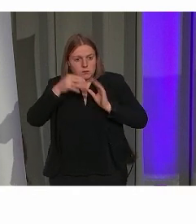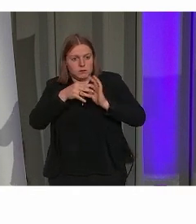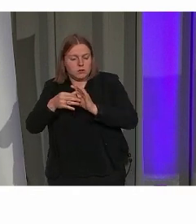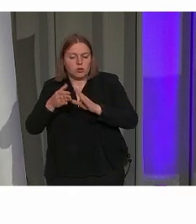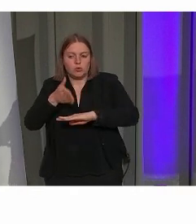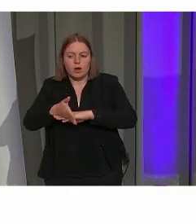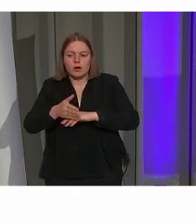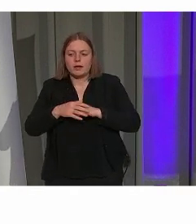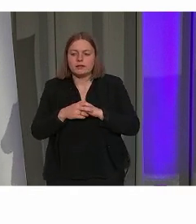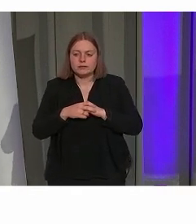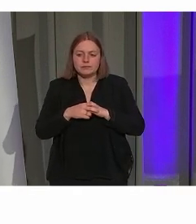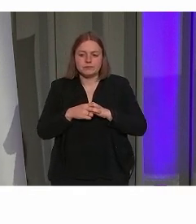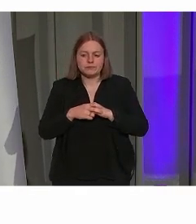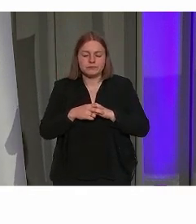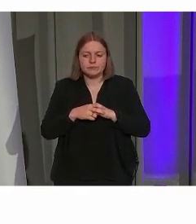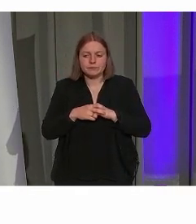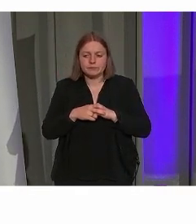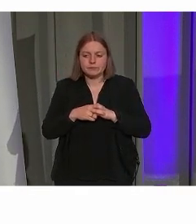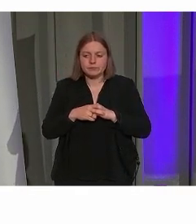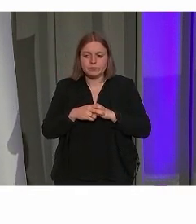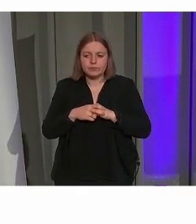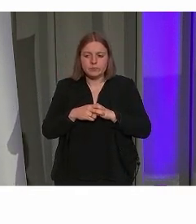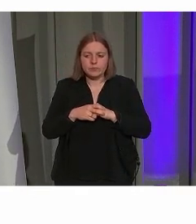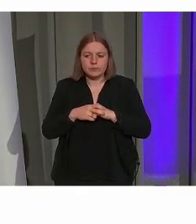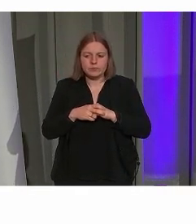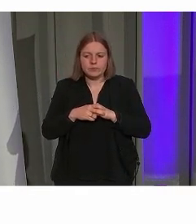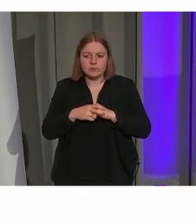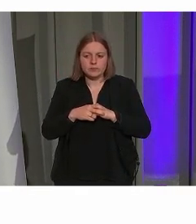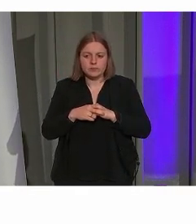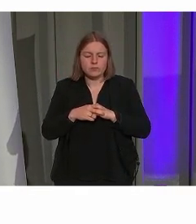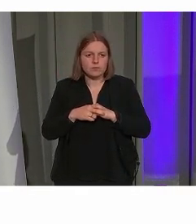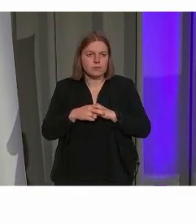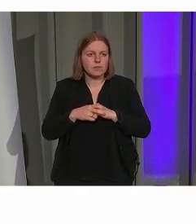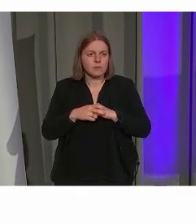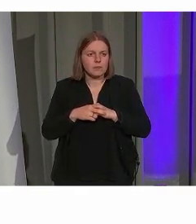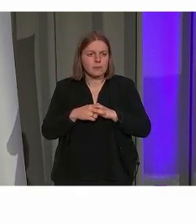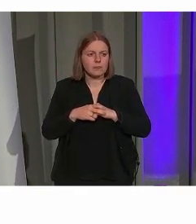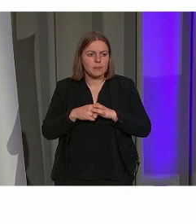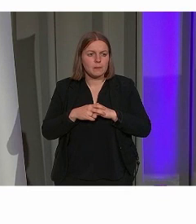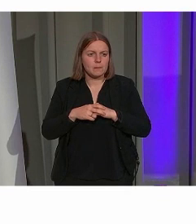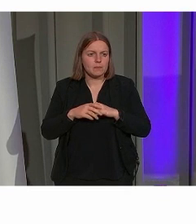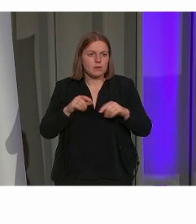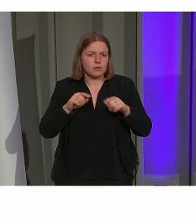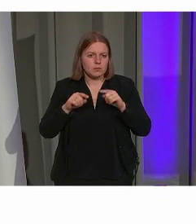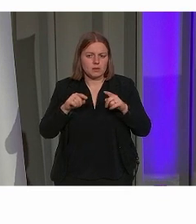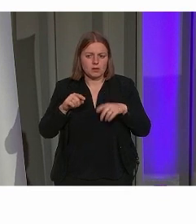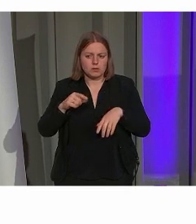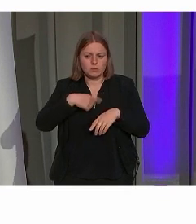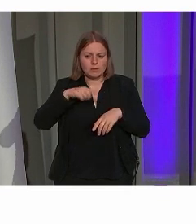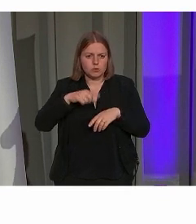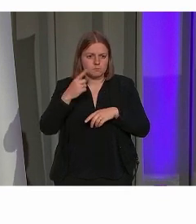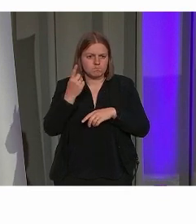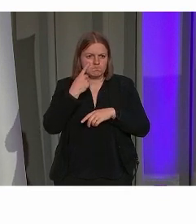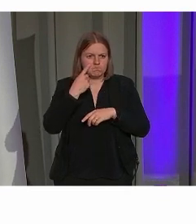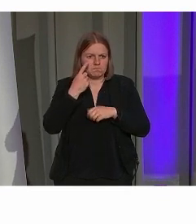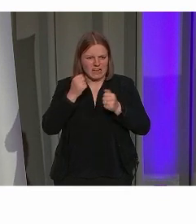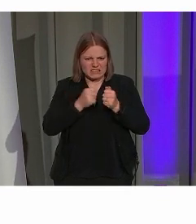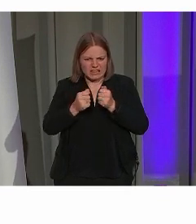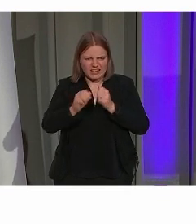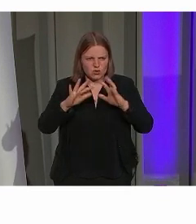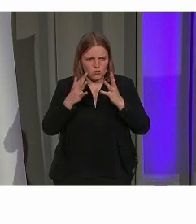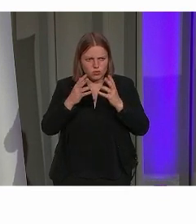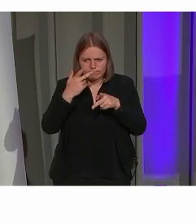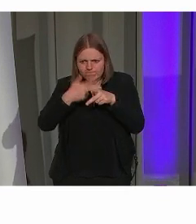And which brings us to a singular consideration in the intervention strategy